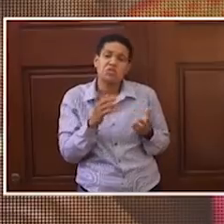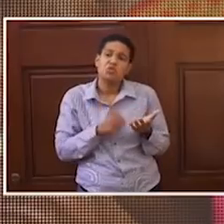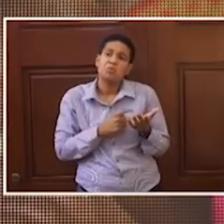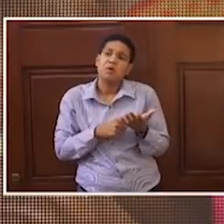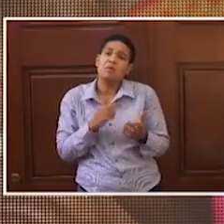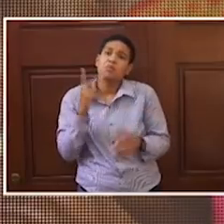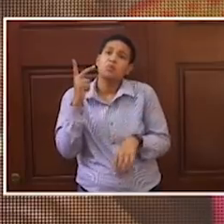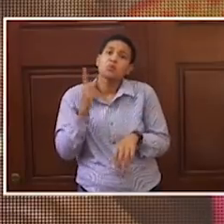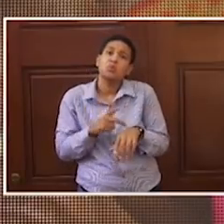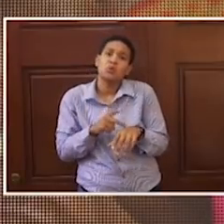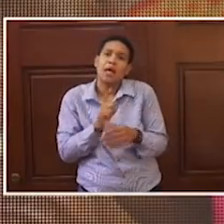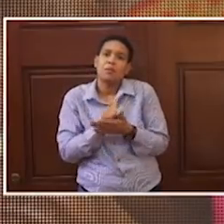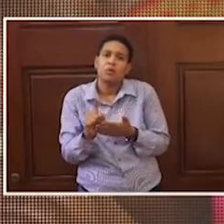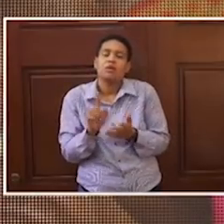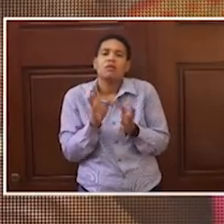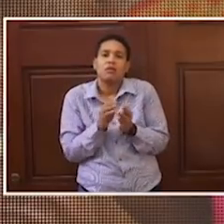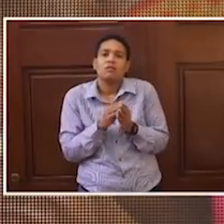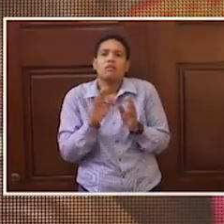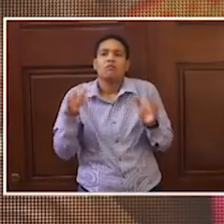weekly now,